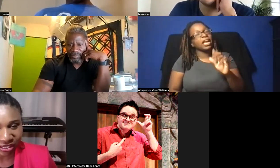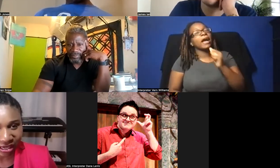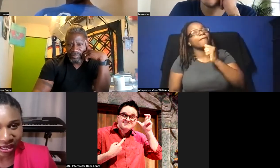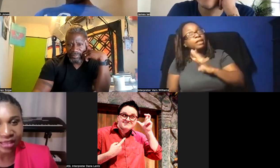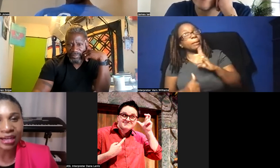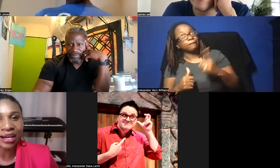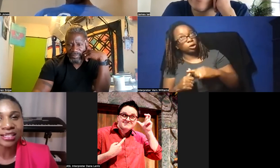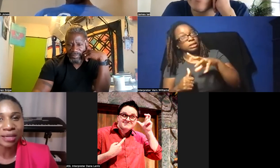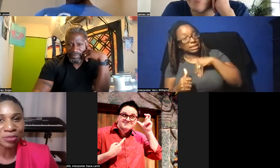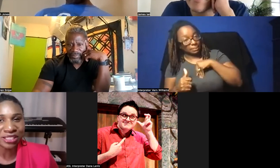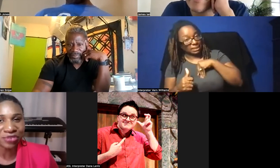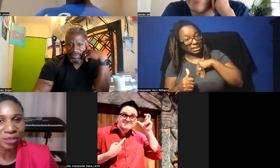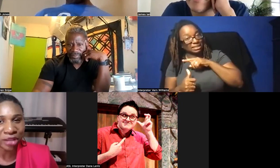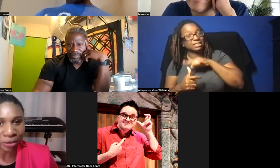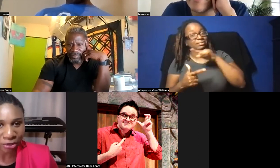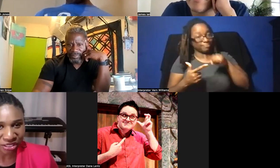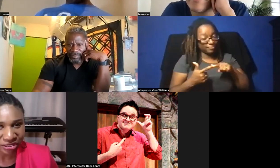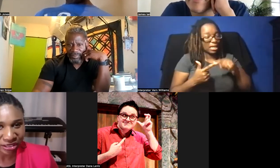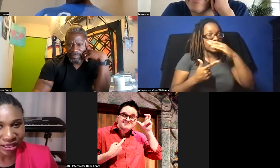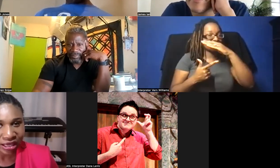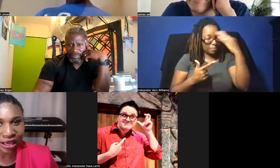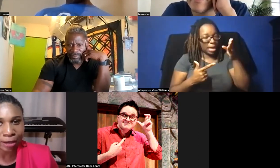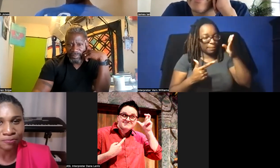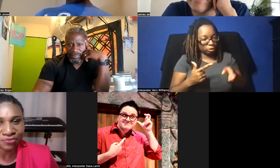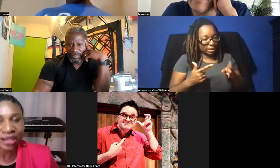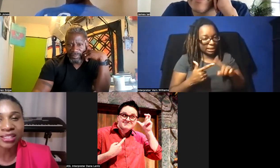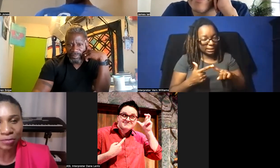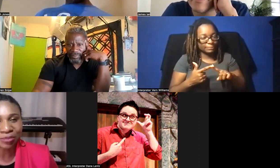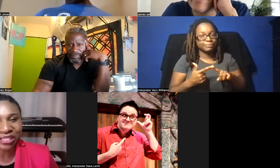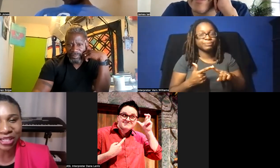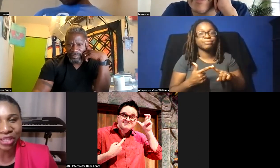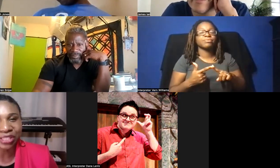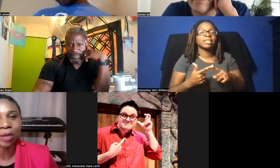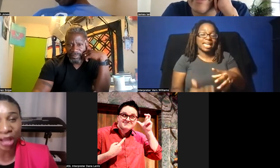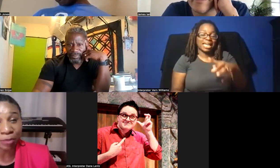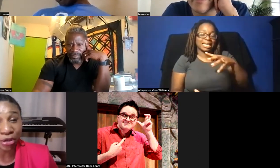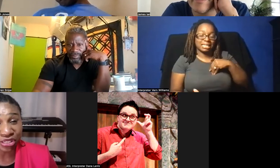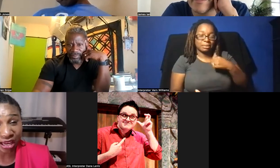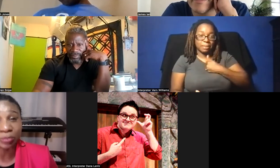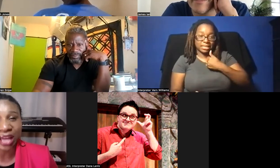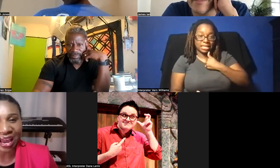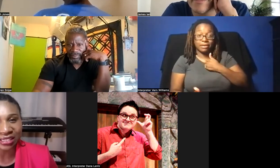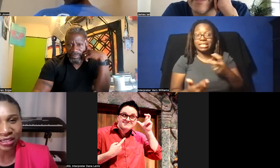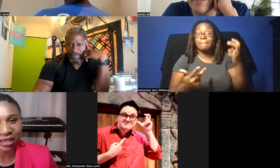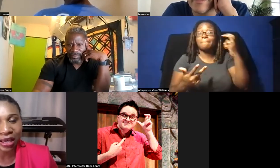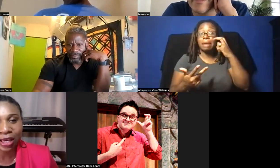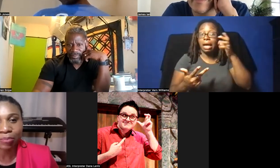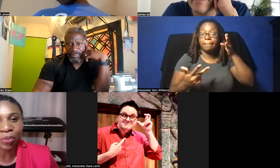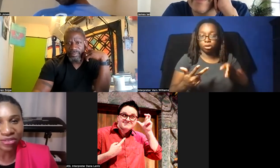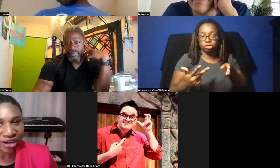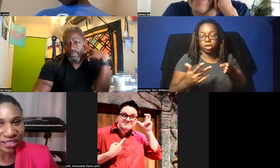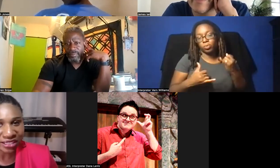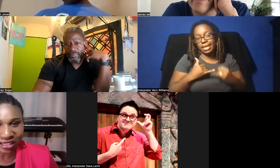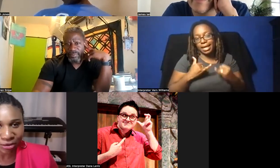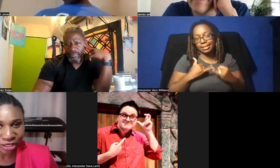first. Then I accepted myself as a Black person. Accepting myself as a blind person came last. But